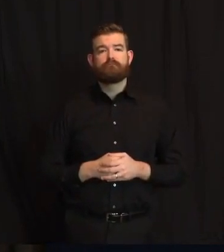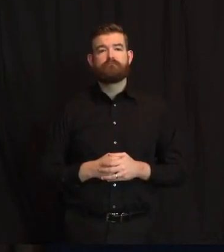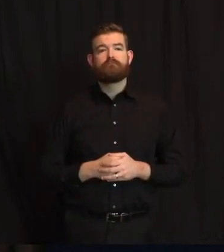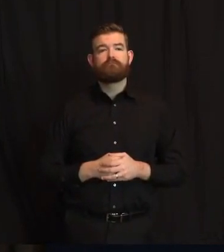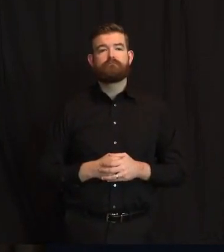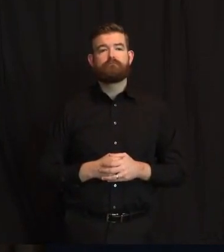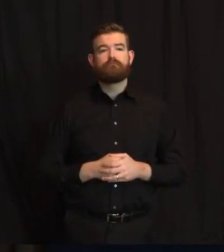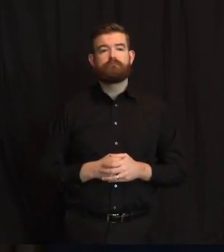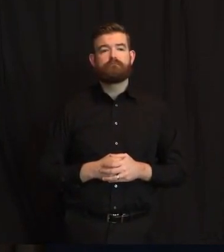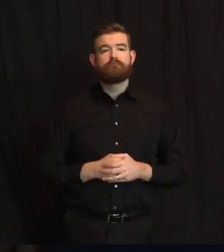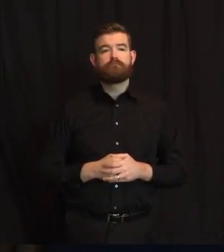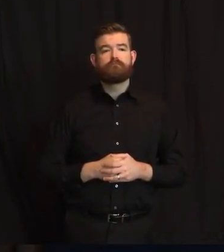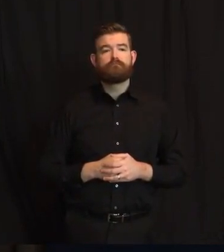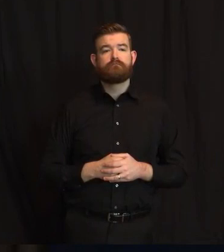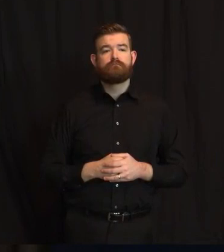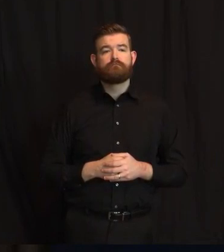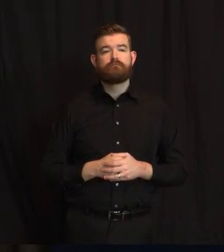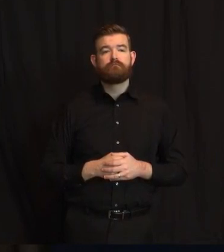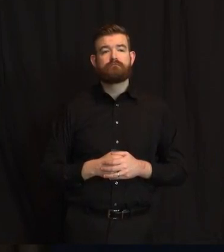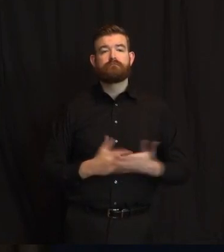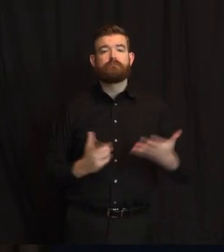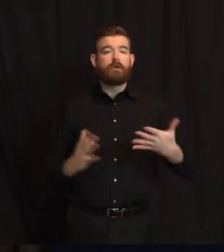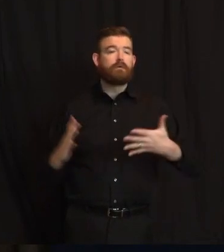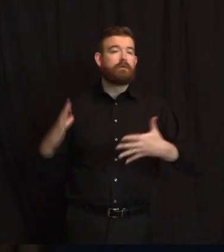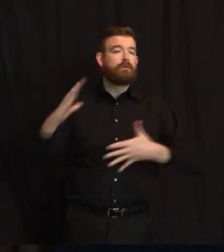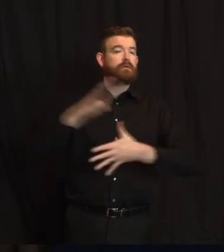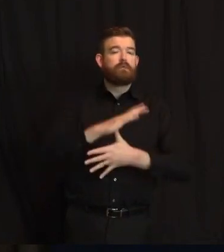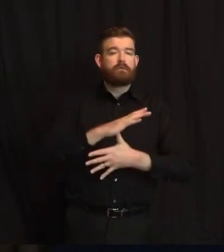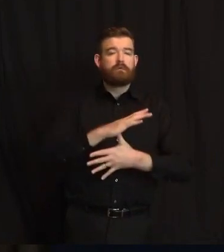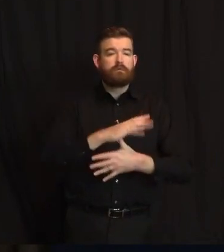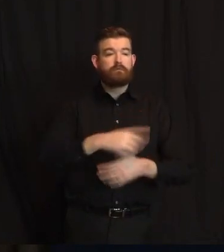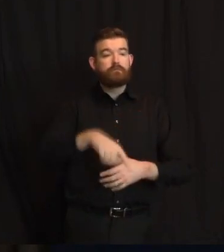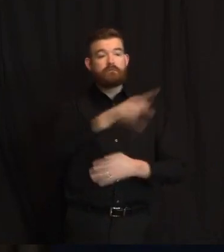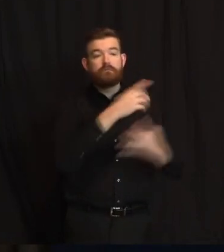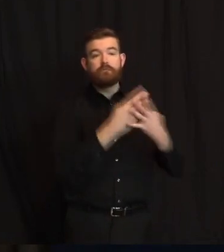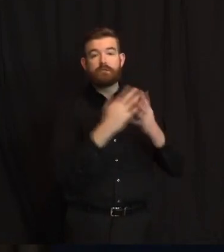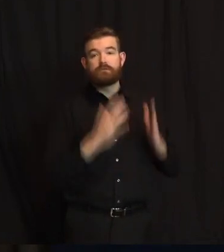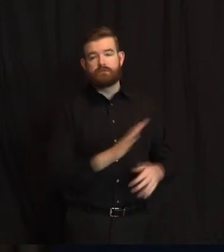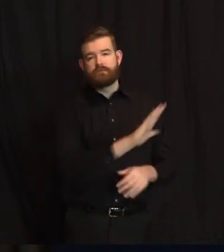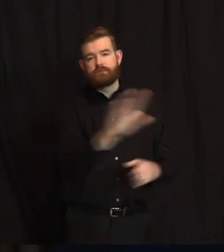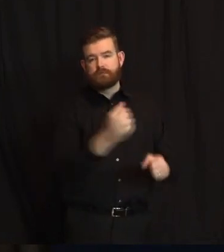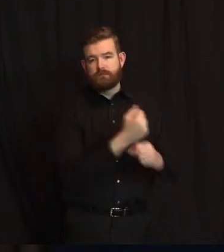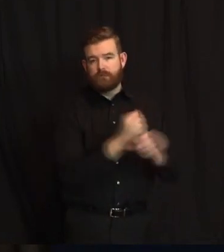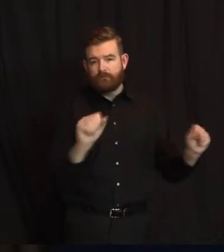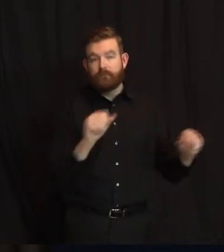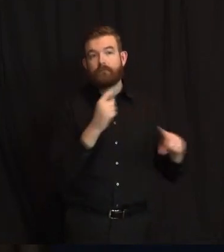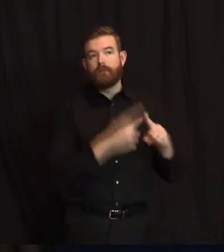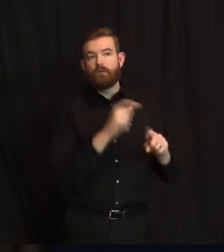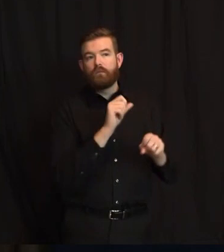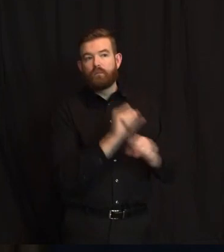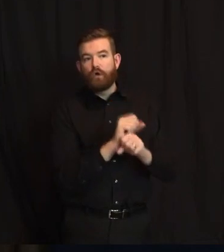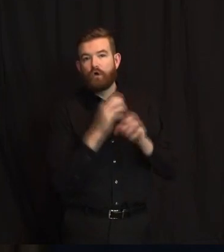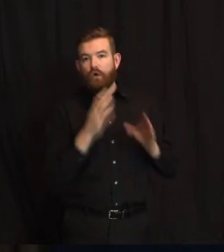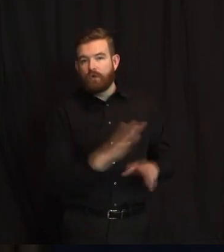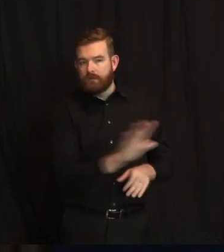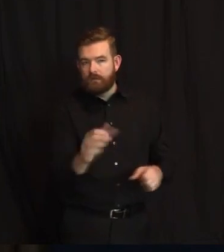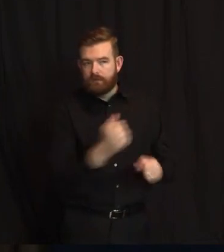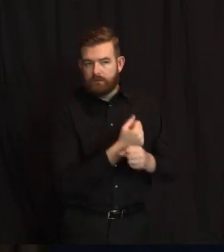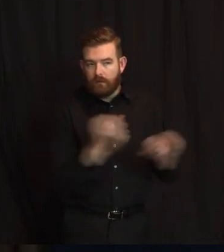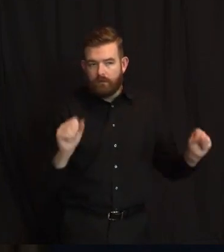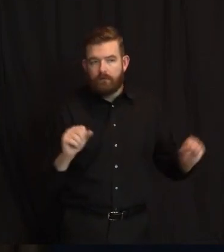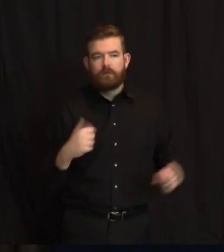top priorities. And we have been in constant communication with the Department of Health. Thank you,